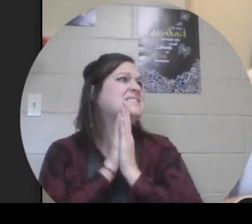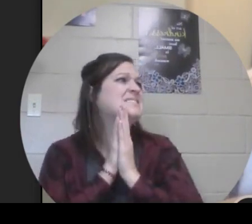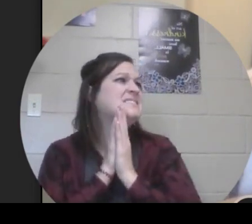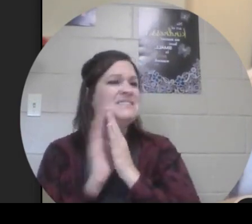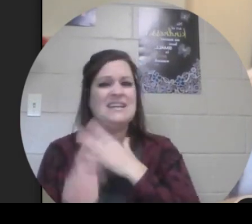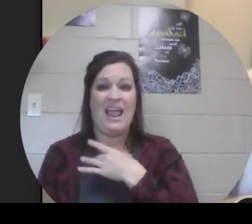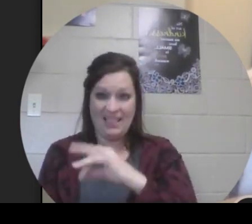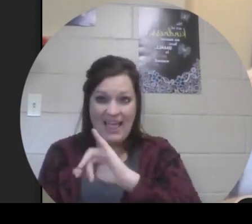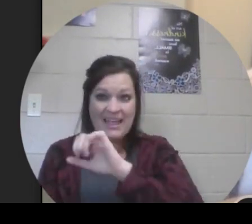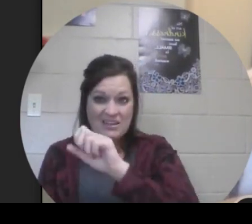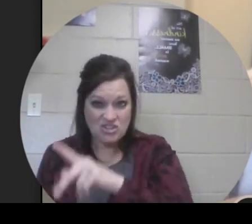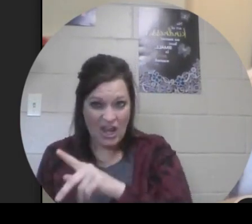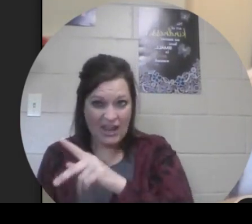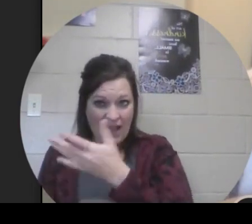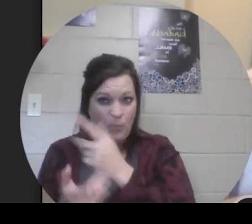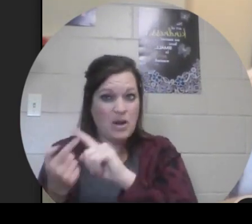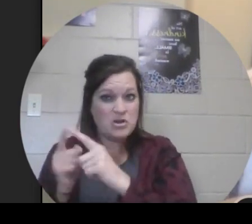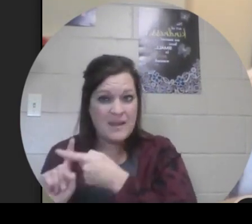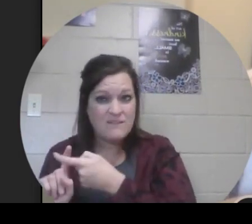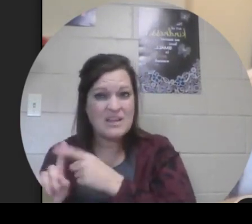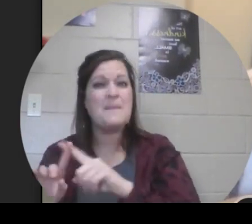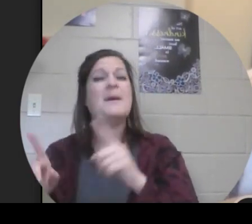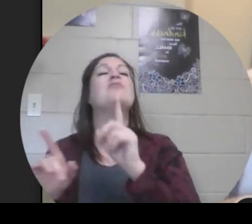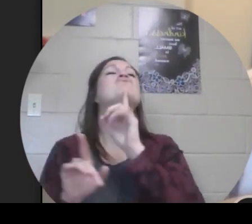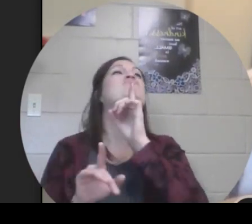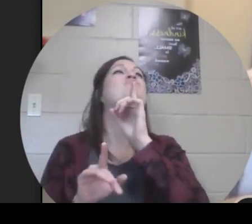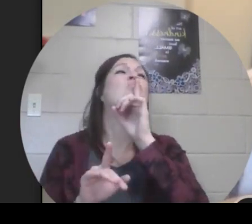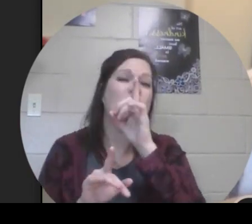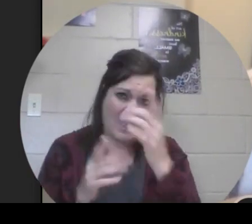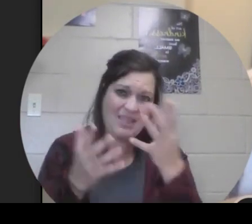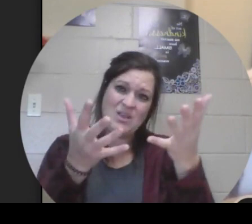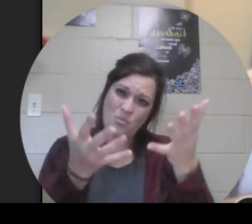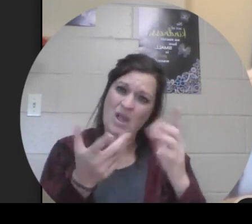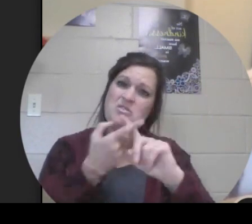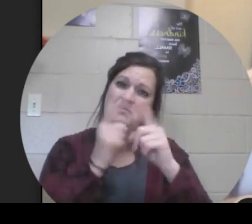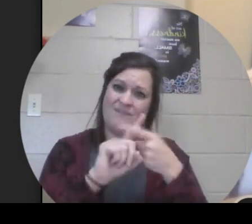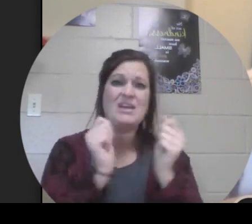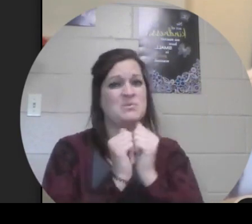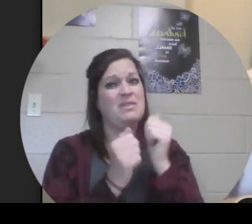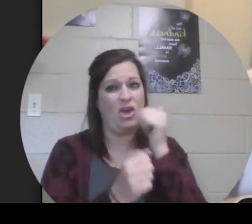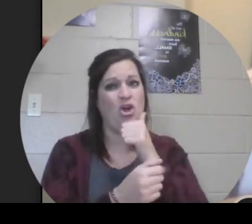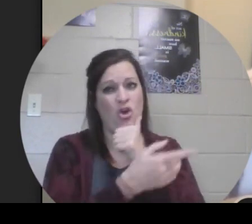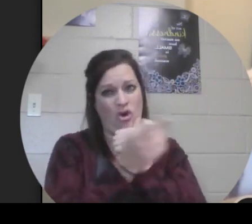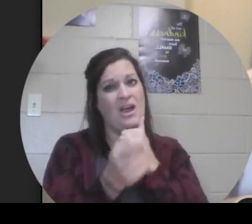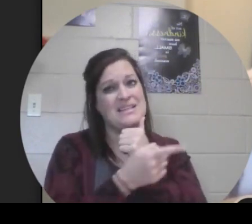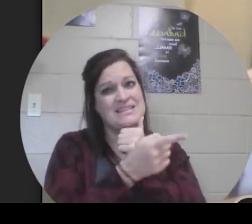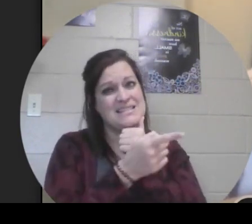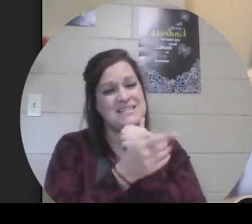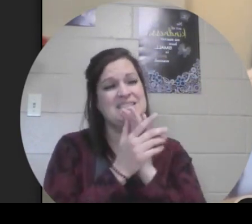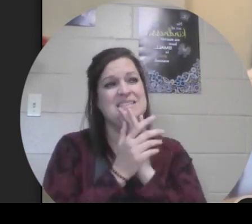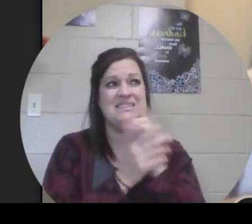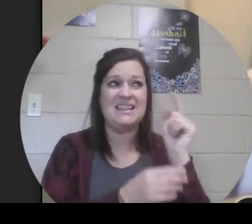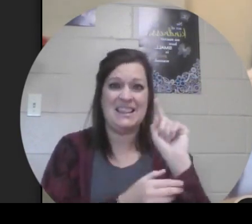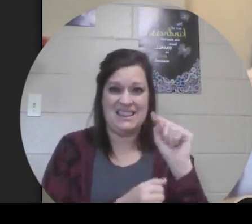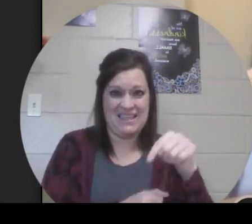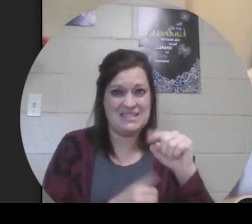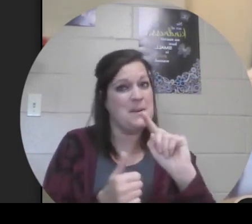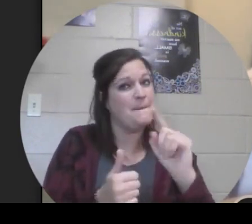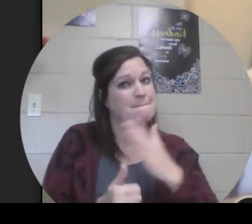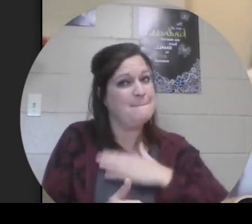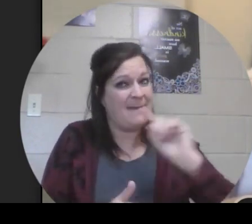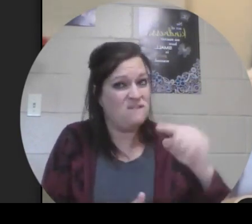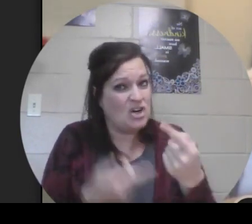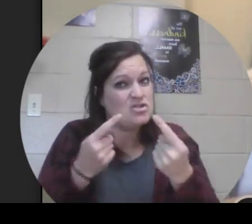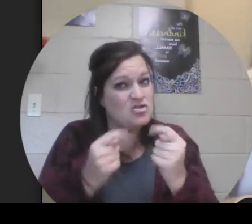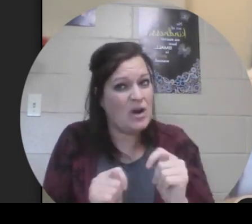wanted to be friends with him, but I really wanted to be friends with some girls too. And this was my first real chance.